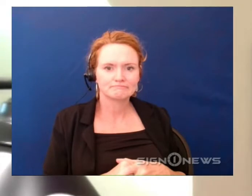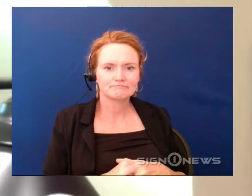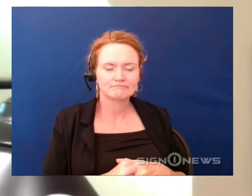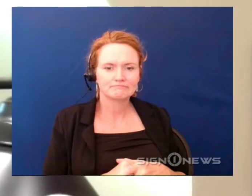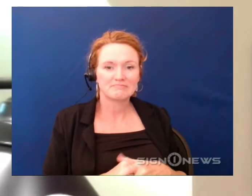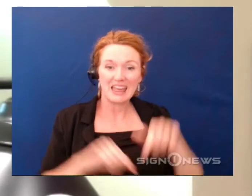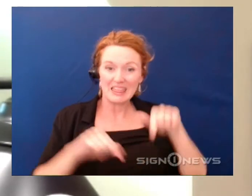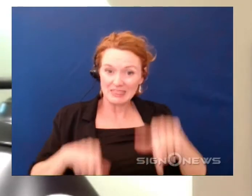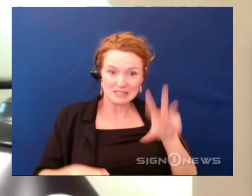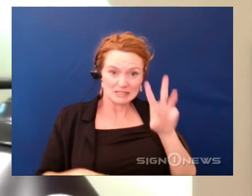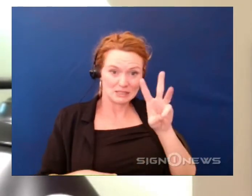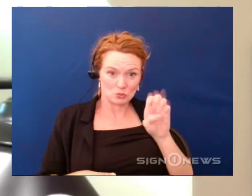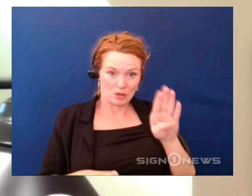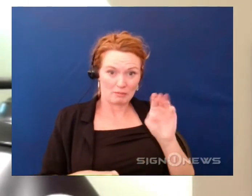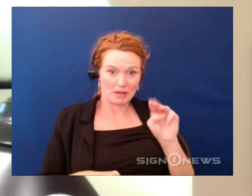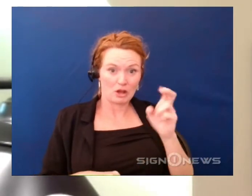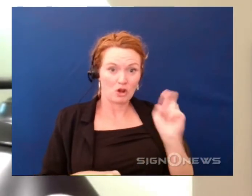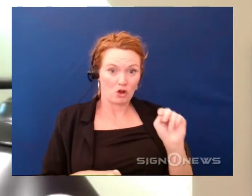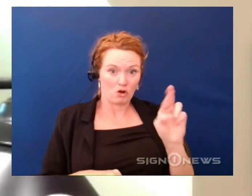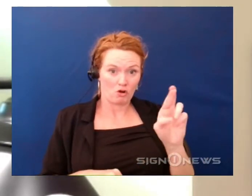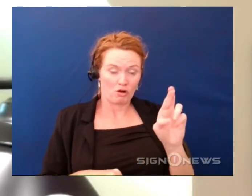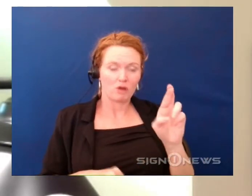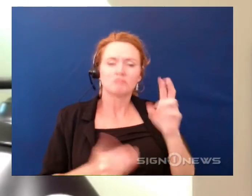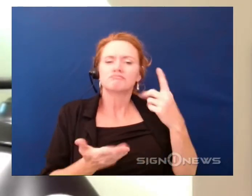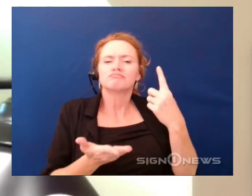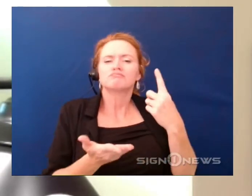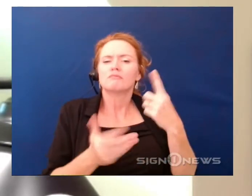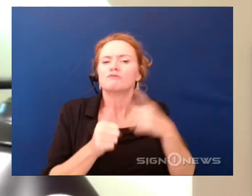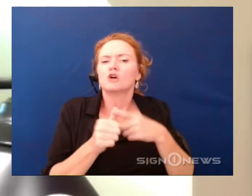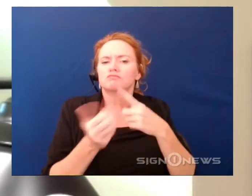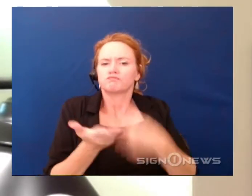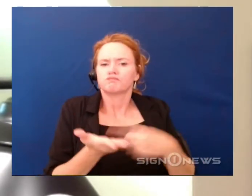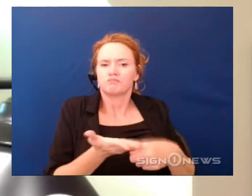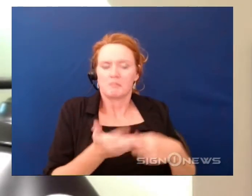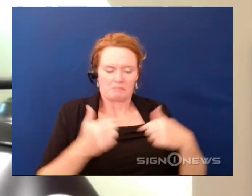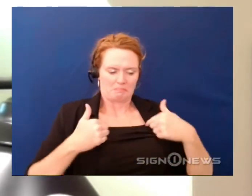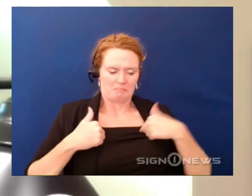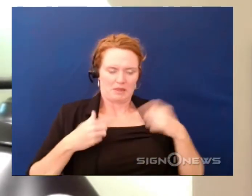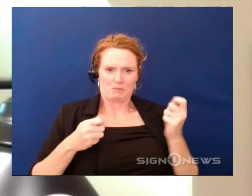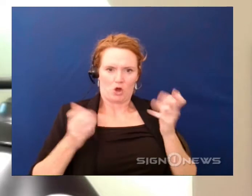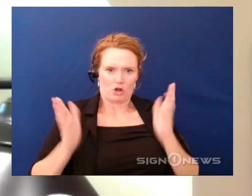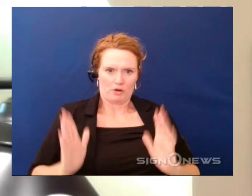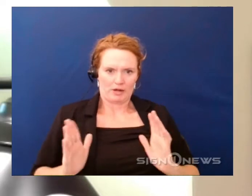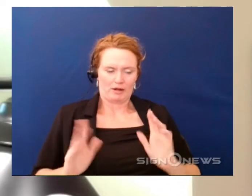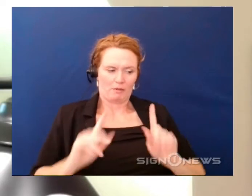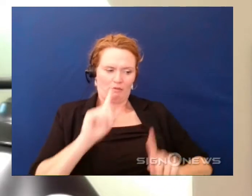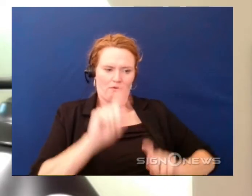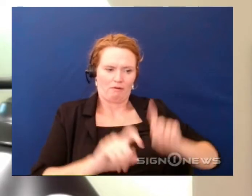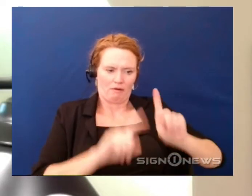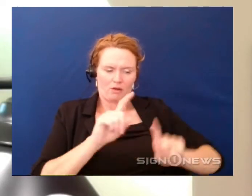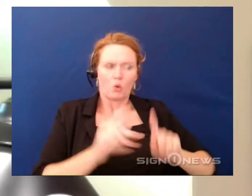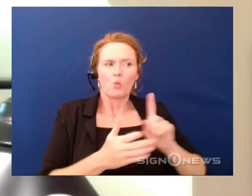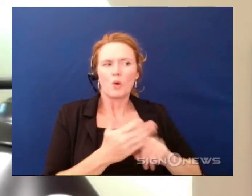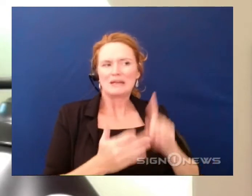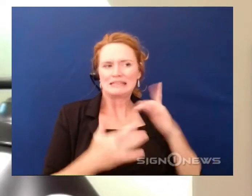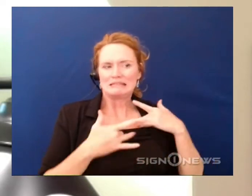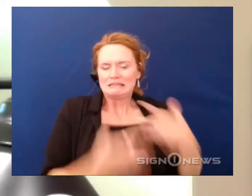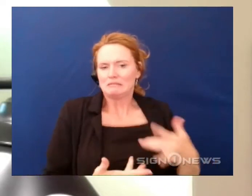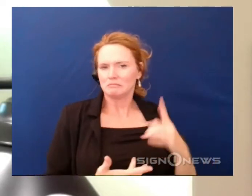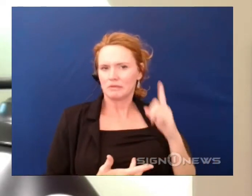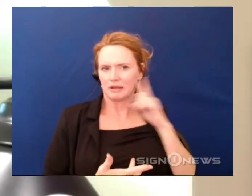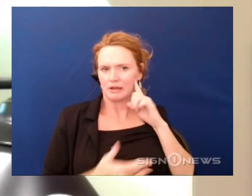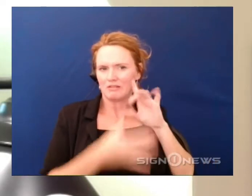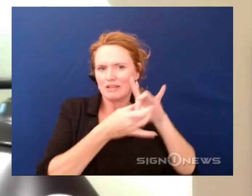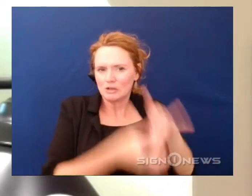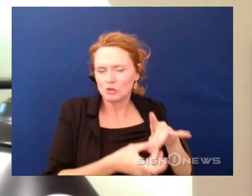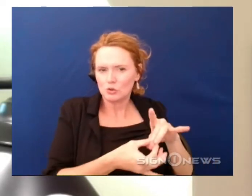This webinar will be just an initial discussion. I will serve as a moderator and will ask all the questions that we regularly hear about guardianships, typically from